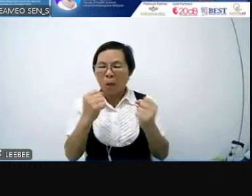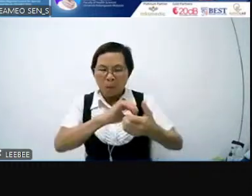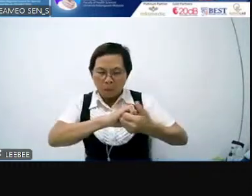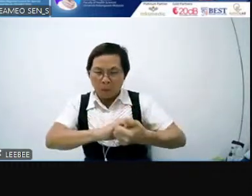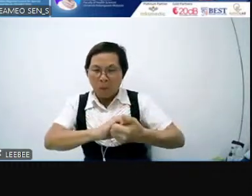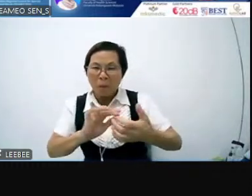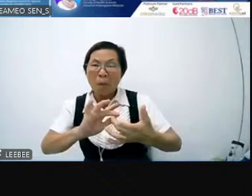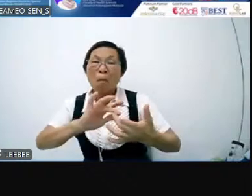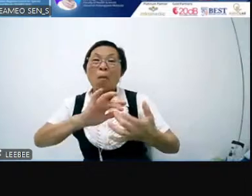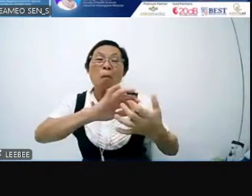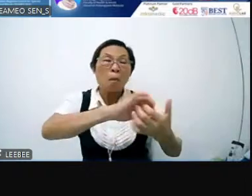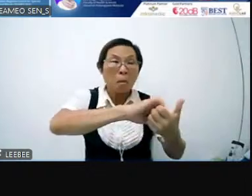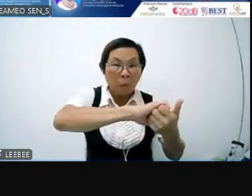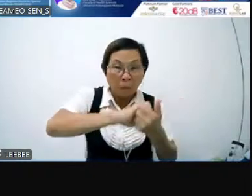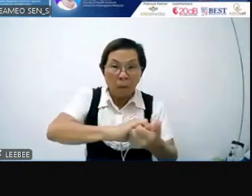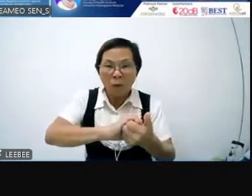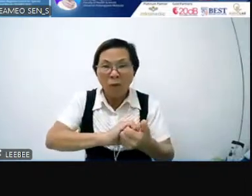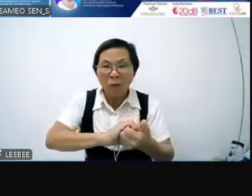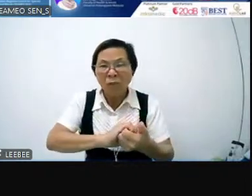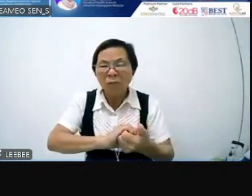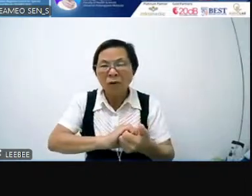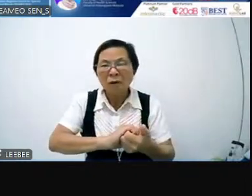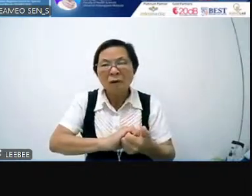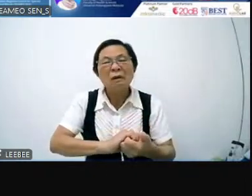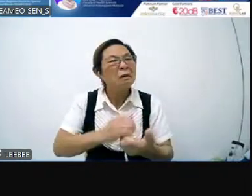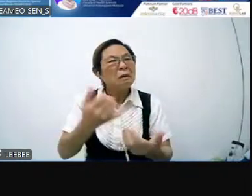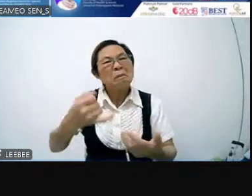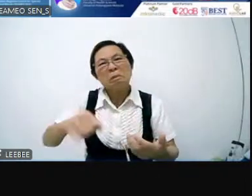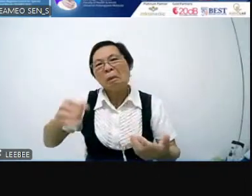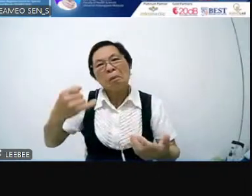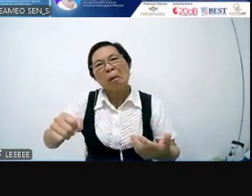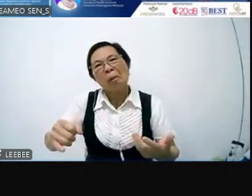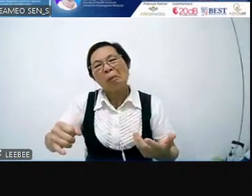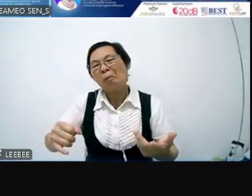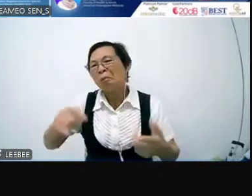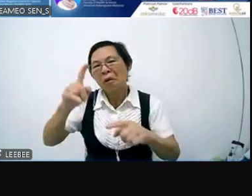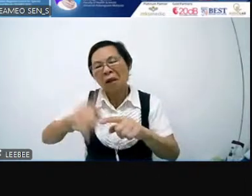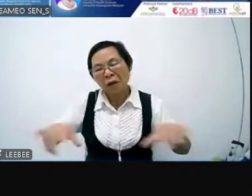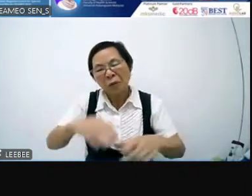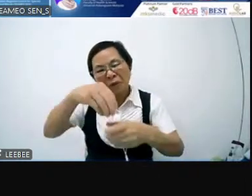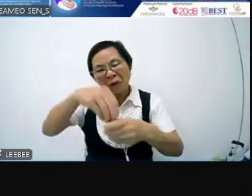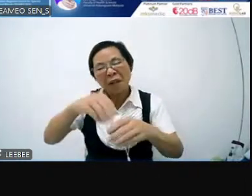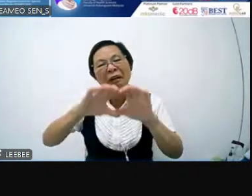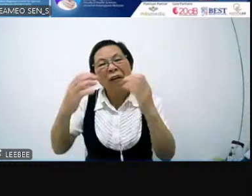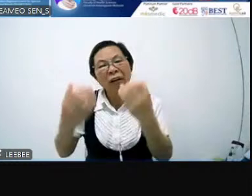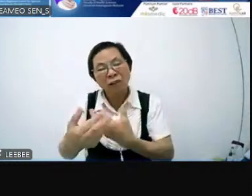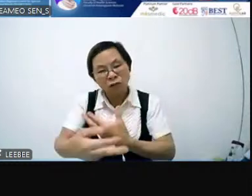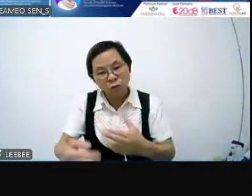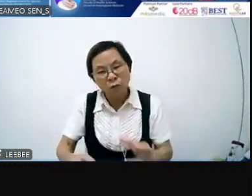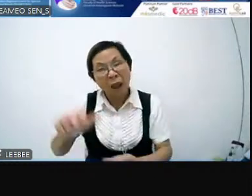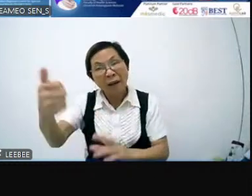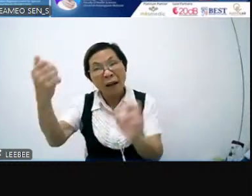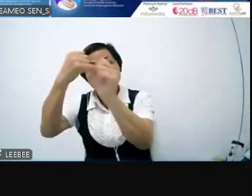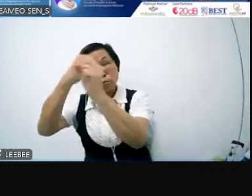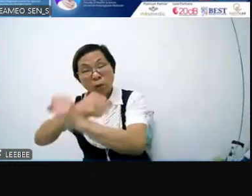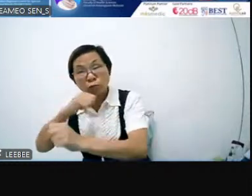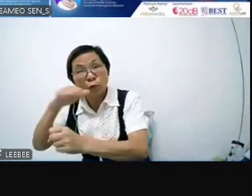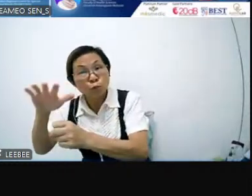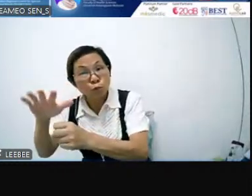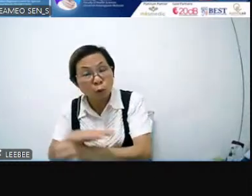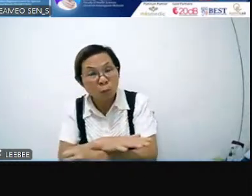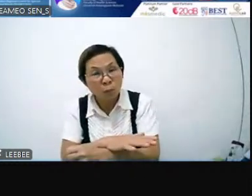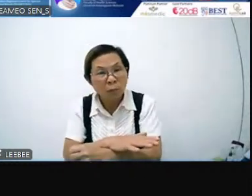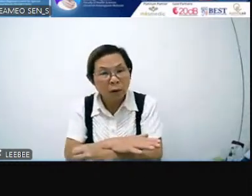and strategies may not be effectively carried over into the classroom. Another challenge is the lack of clear guidelines